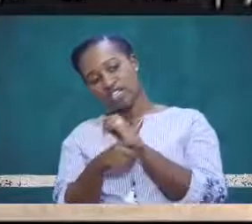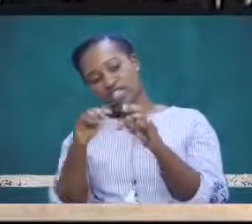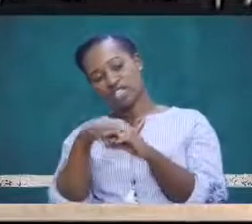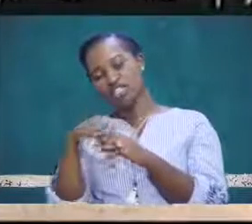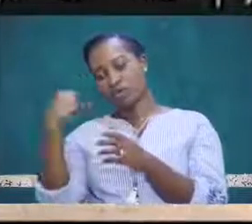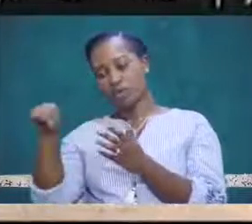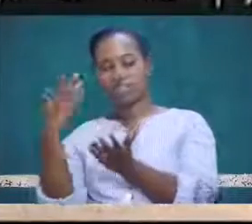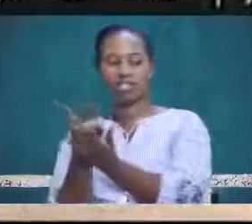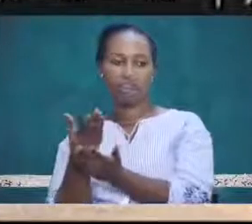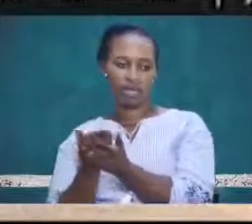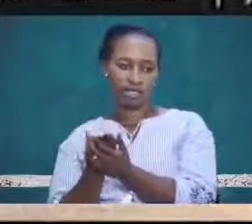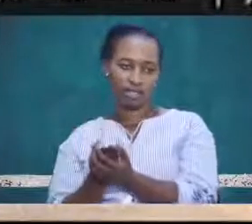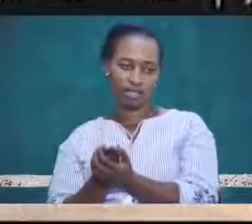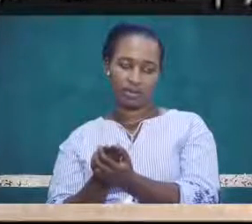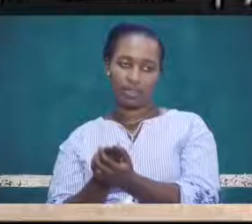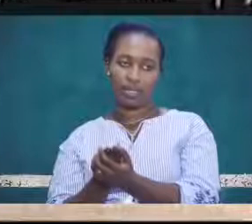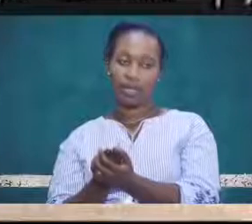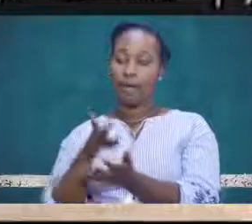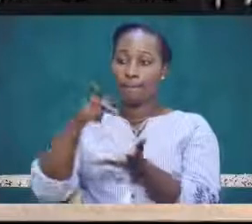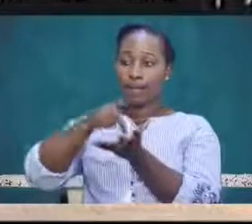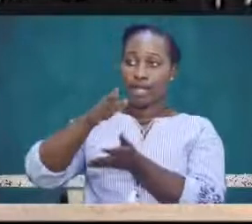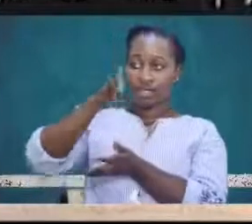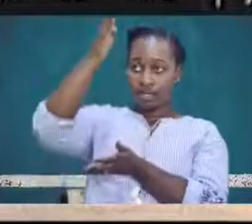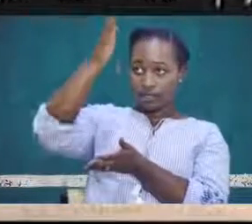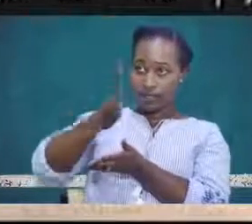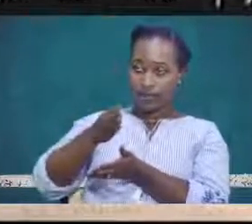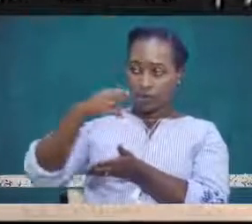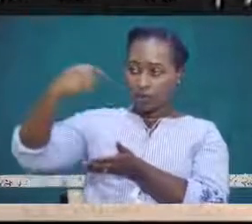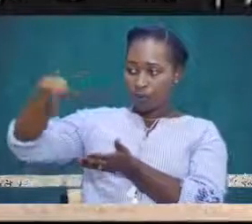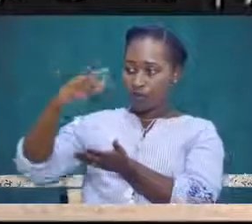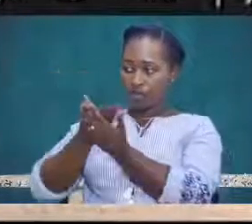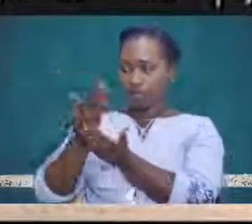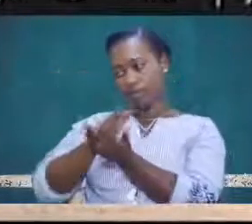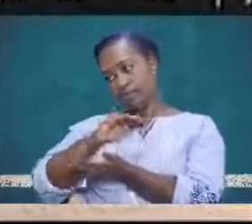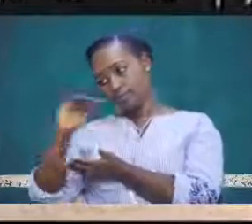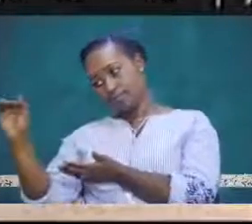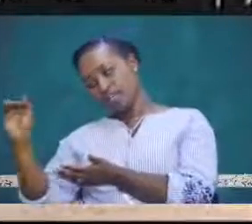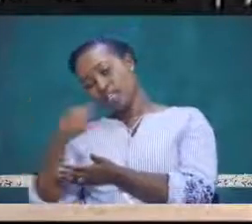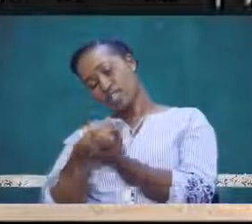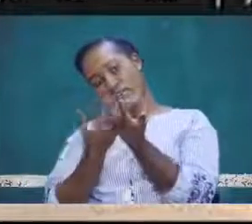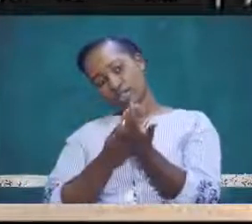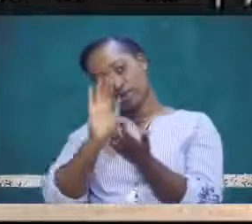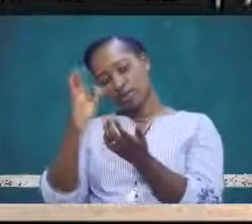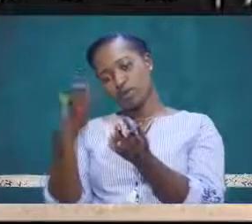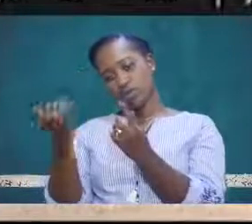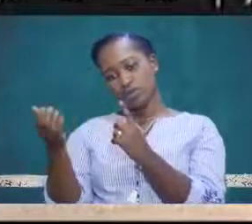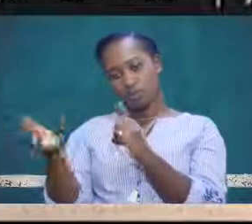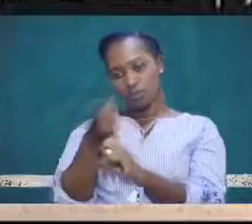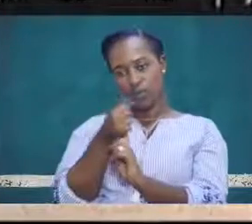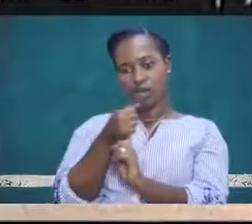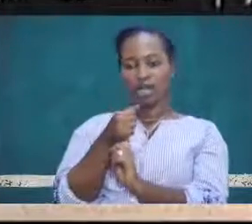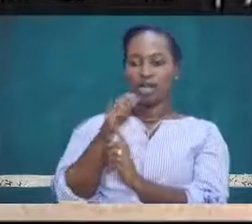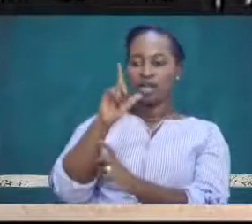quantity demanded on x-axis. And I expect you to come up with such a linear